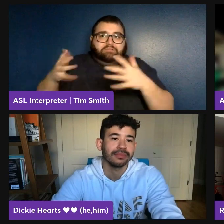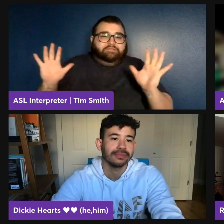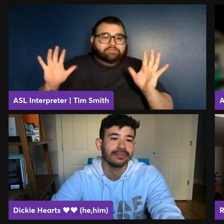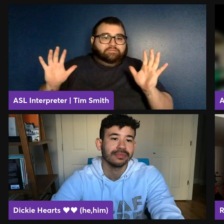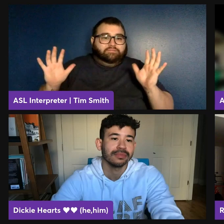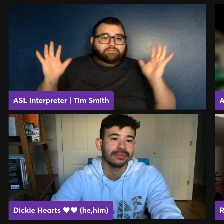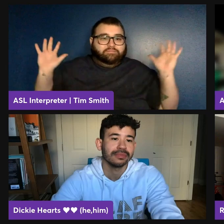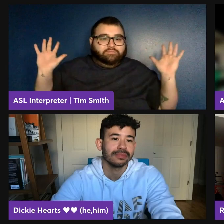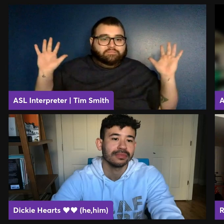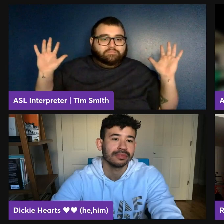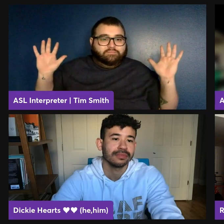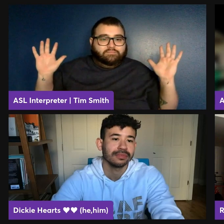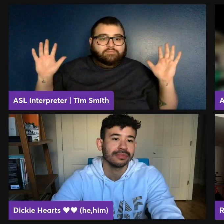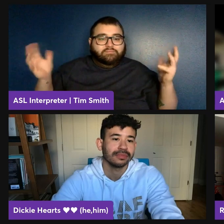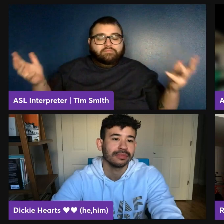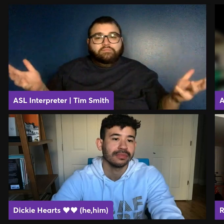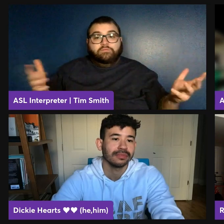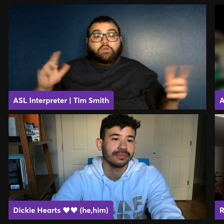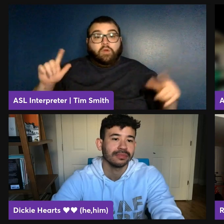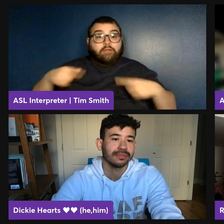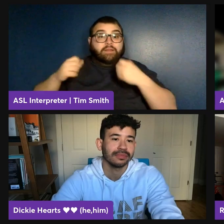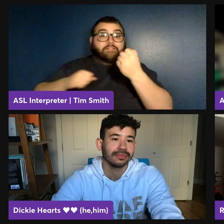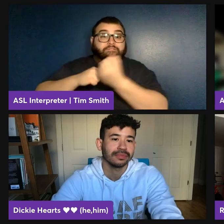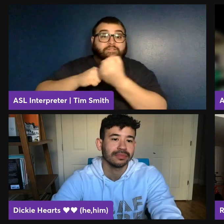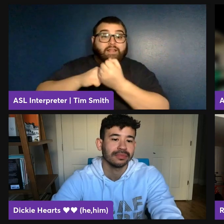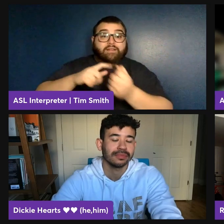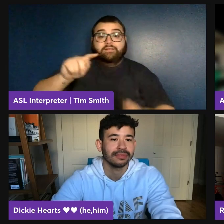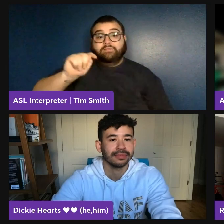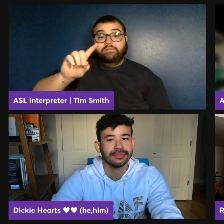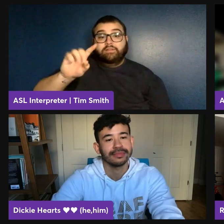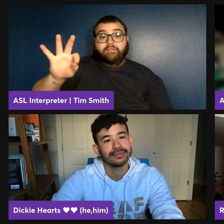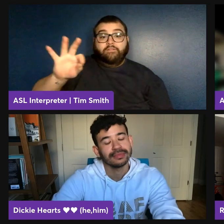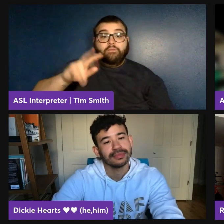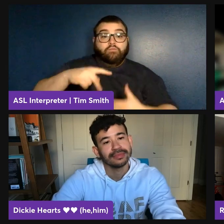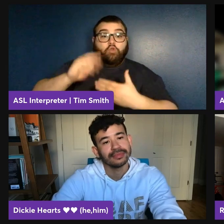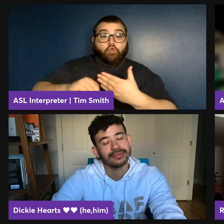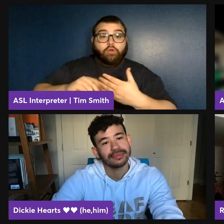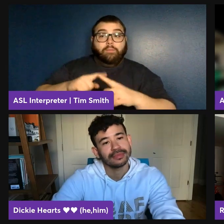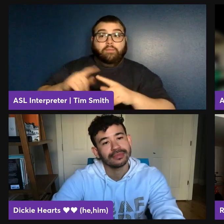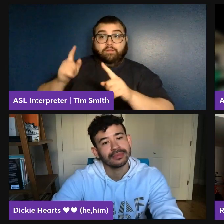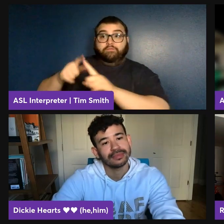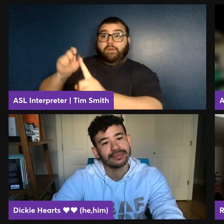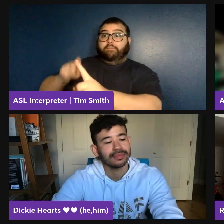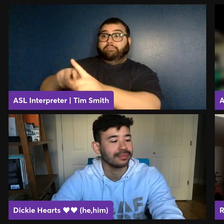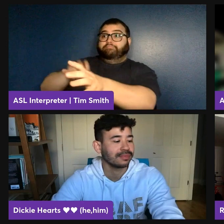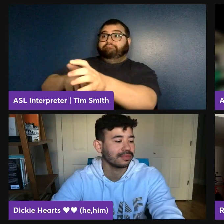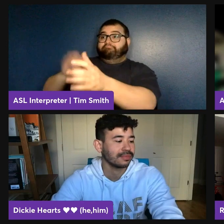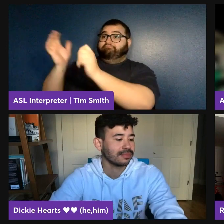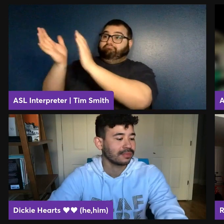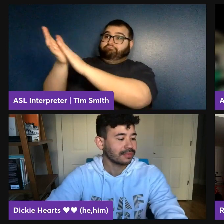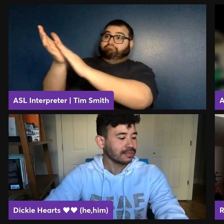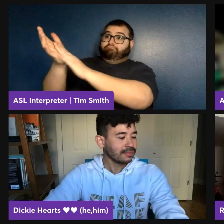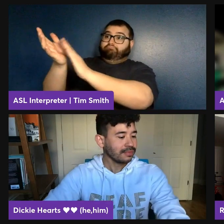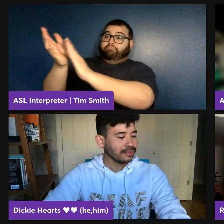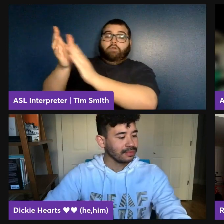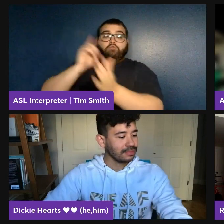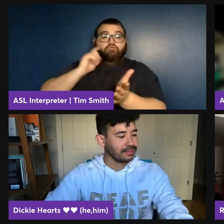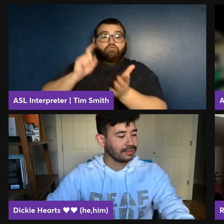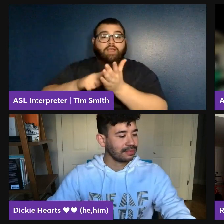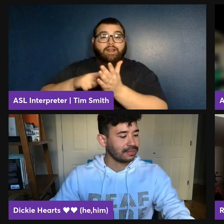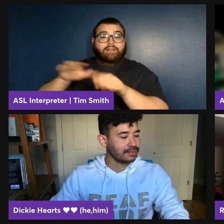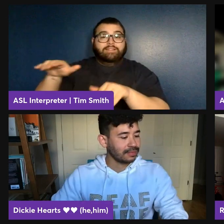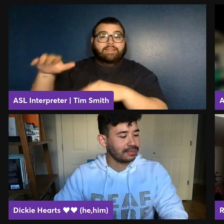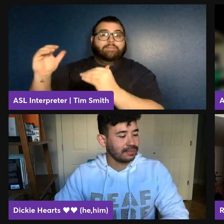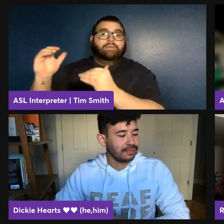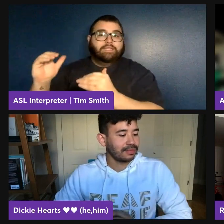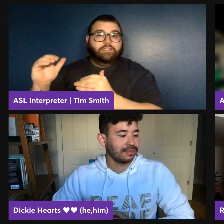So I've been a fan of TDF's programming from afar, but also recognizing the limitations of what